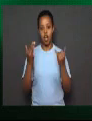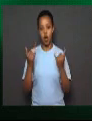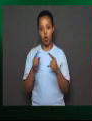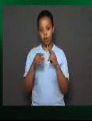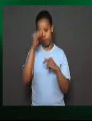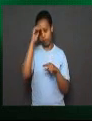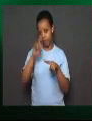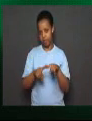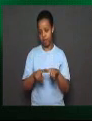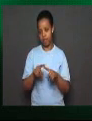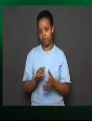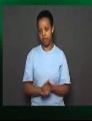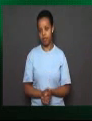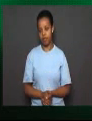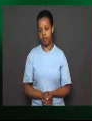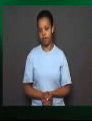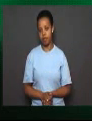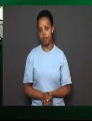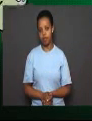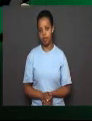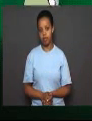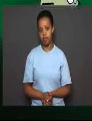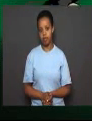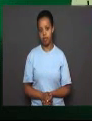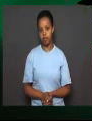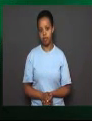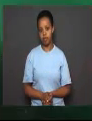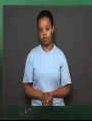Let's get back to our lesson.